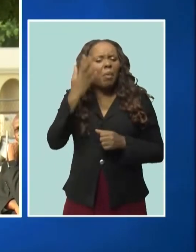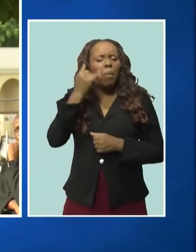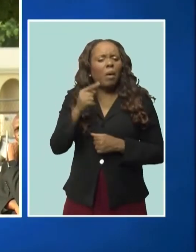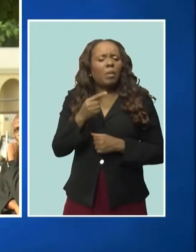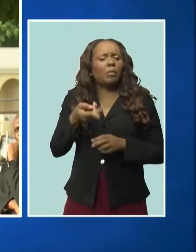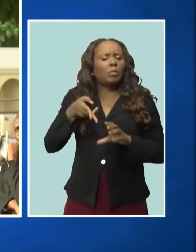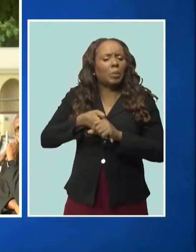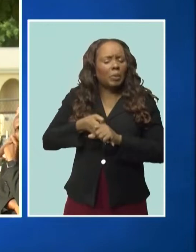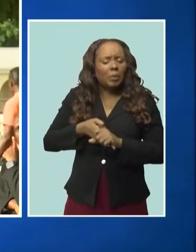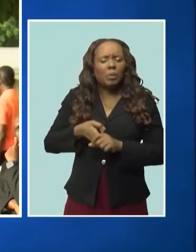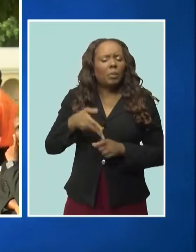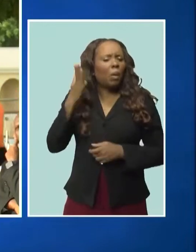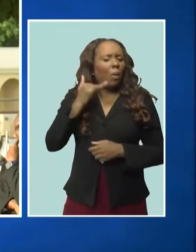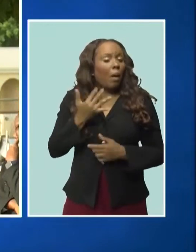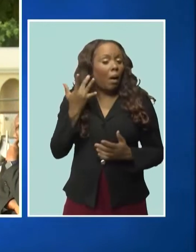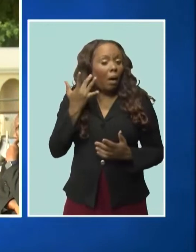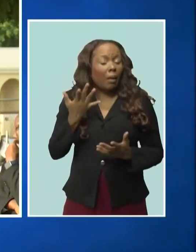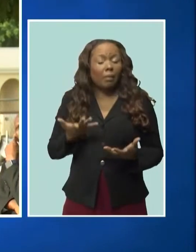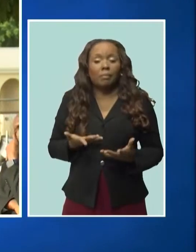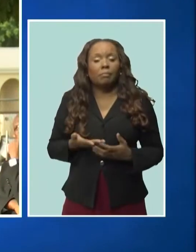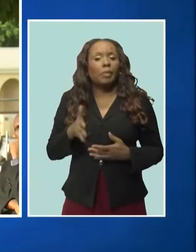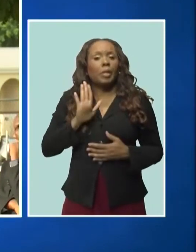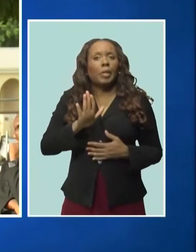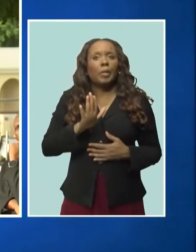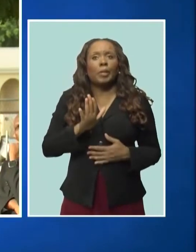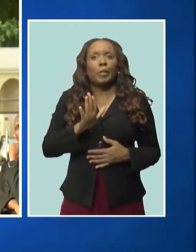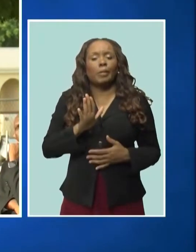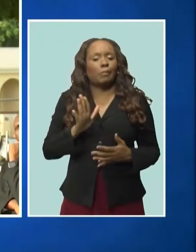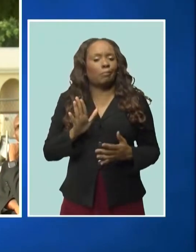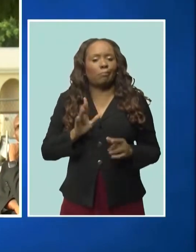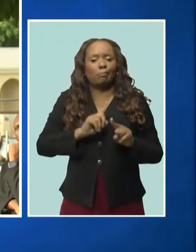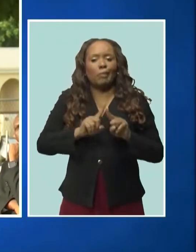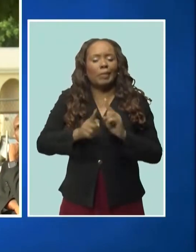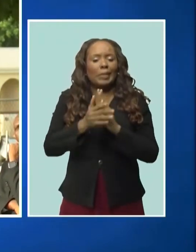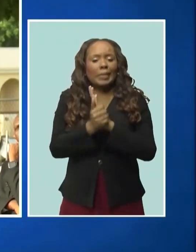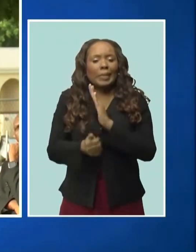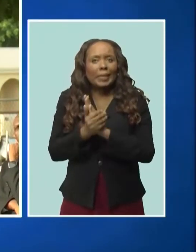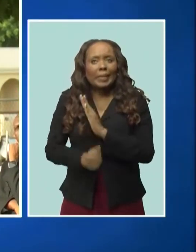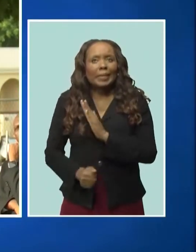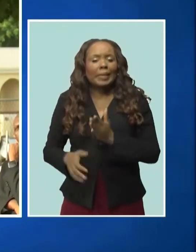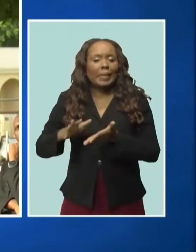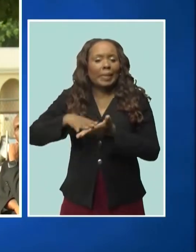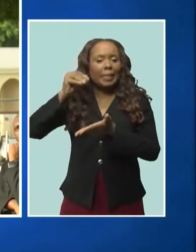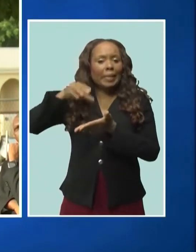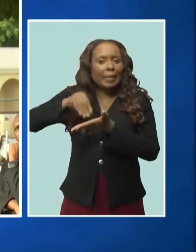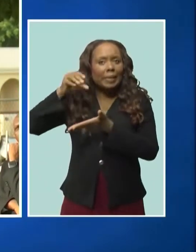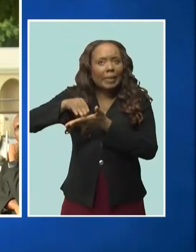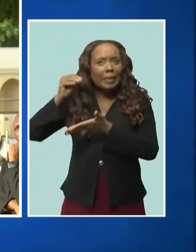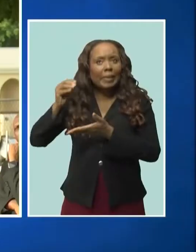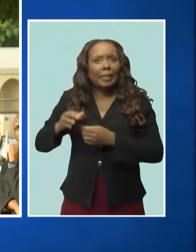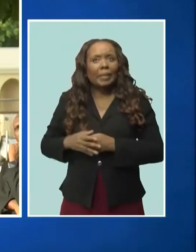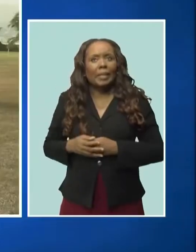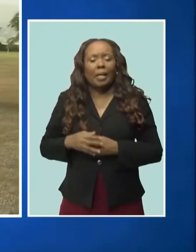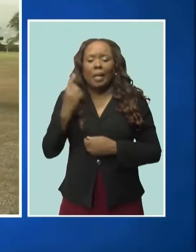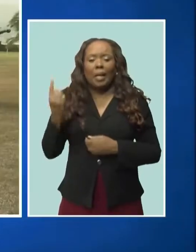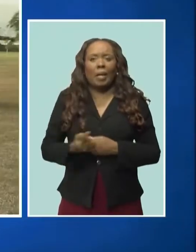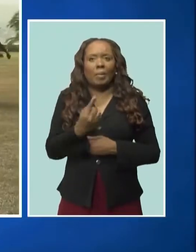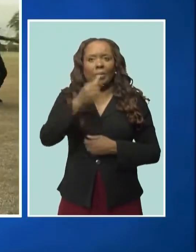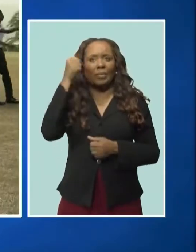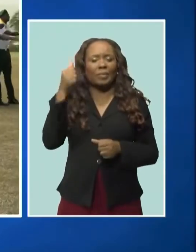here. The attributes you brought and the skills you are being taught, always hold fast to them.